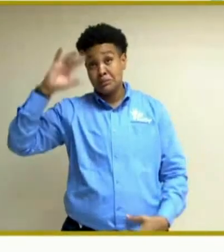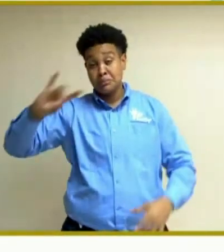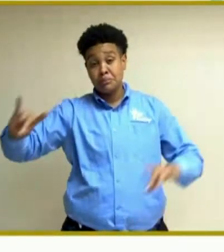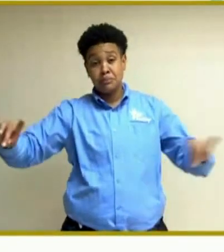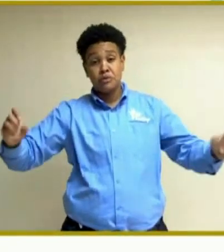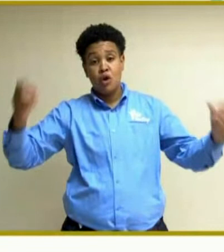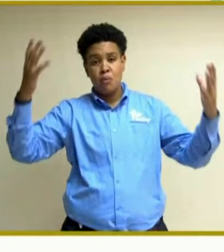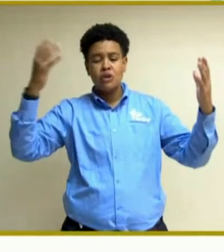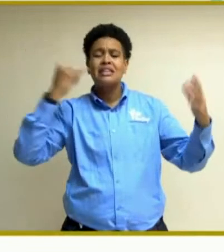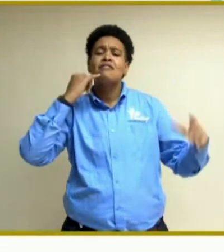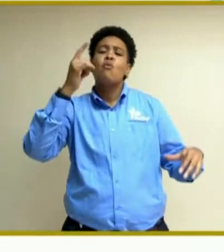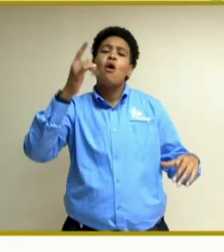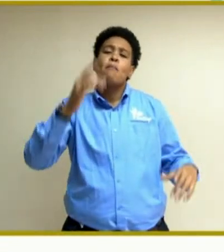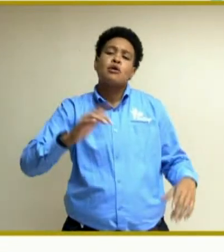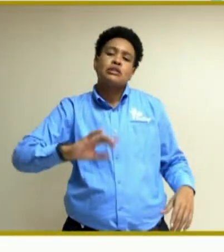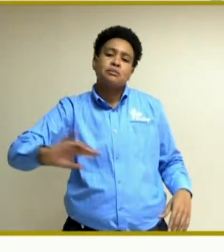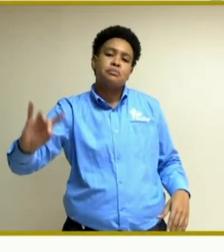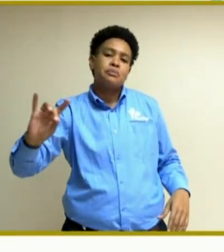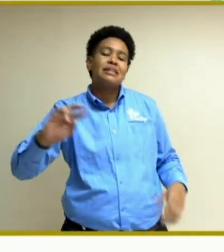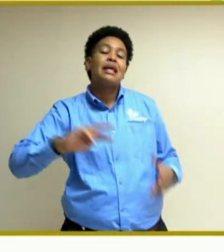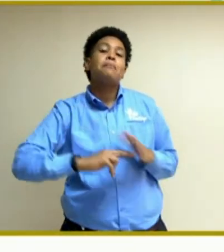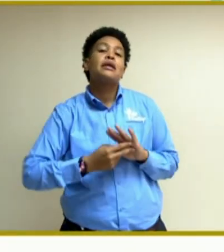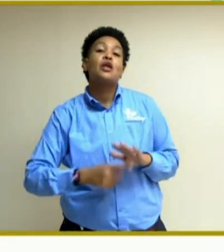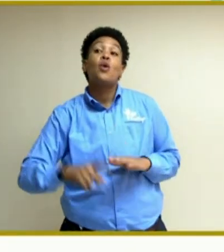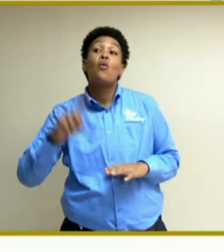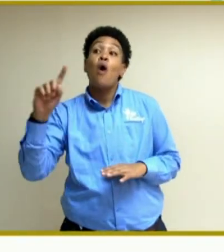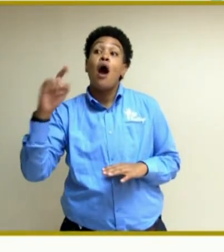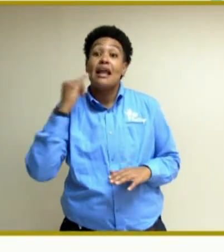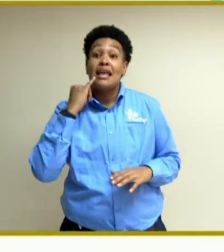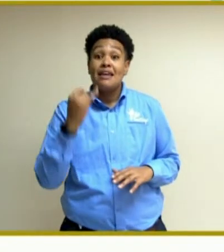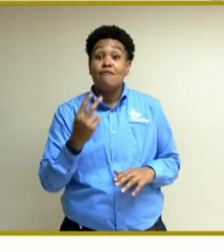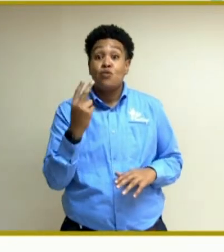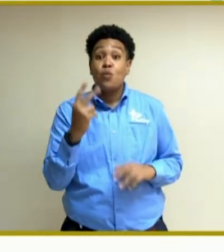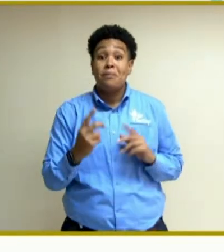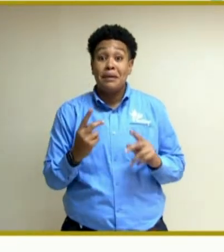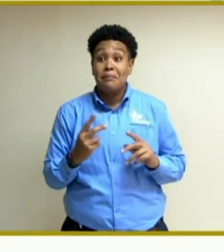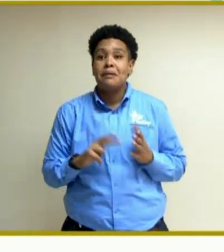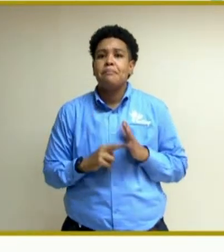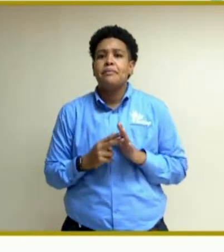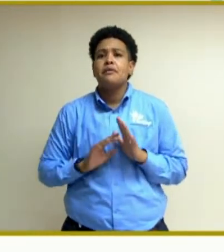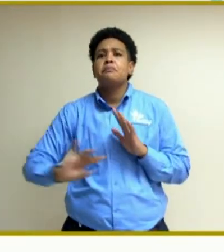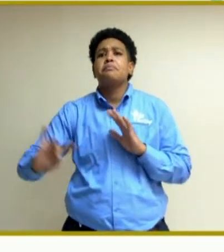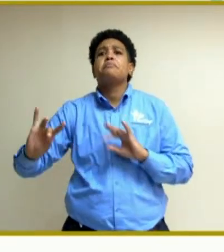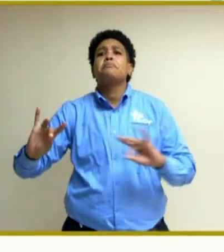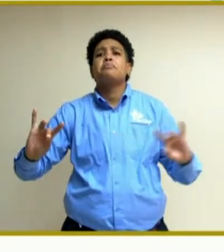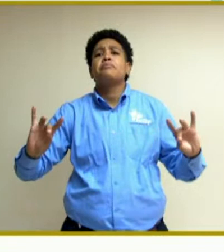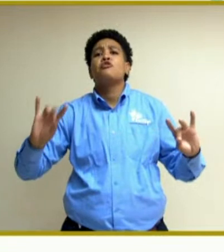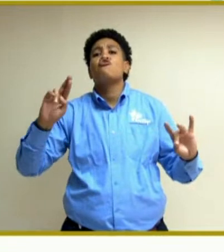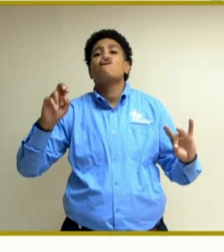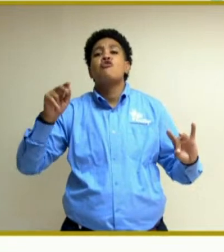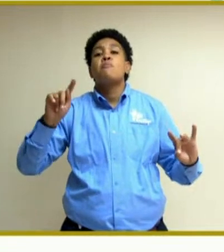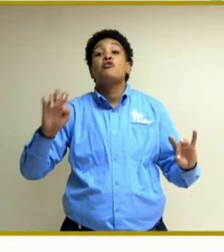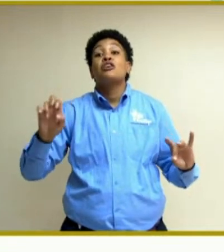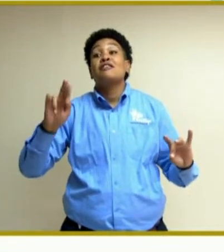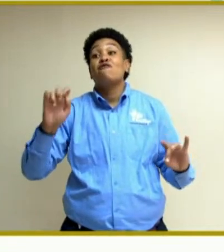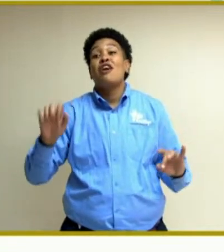transmit to one person, then the reproductive rate is 1. And if you transmit to 2, then the reproductive rate on average is